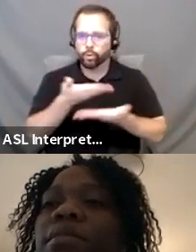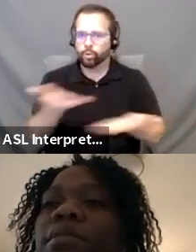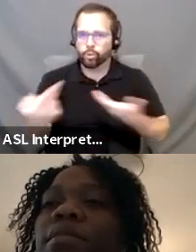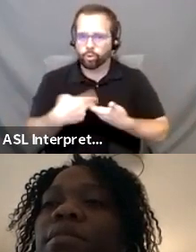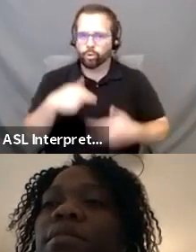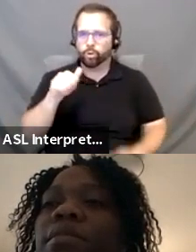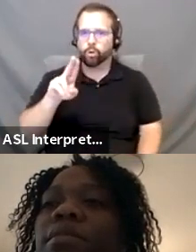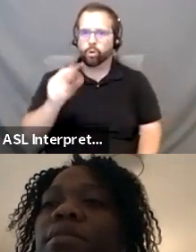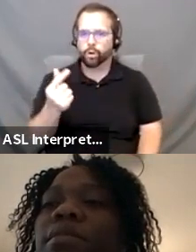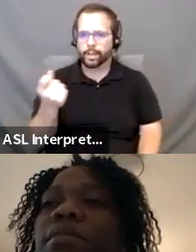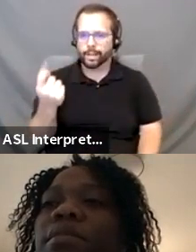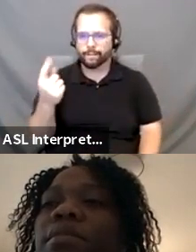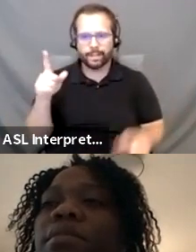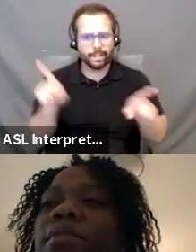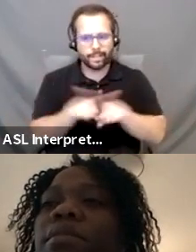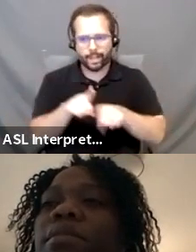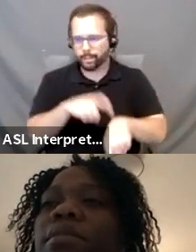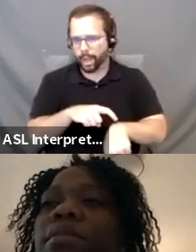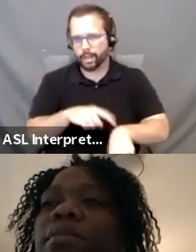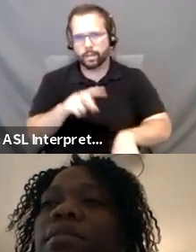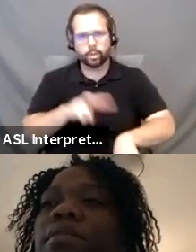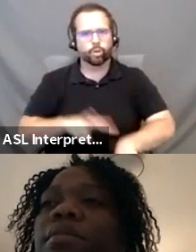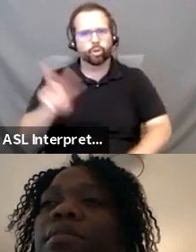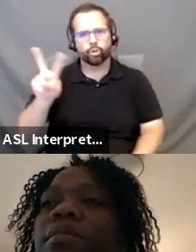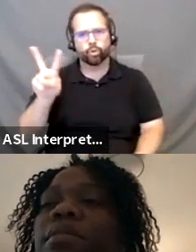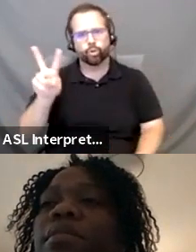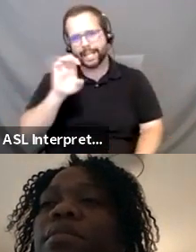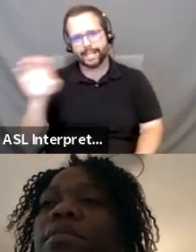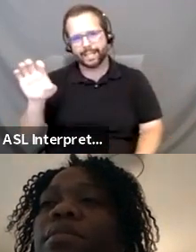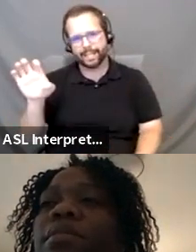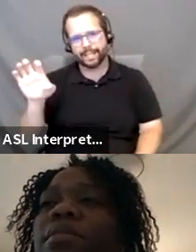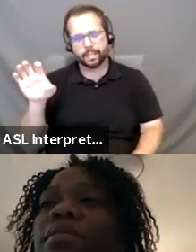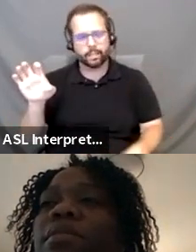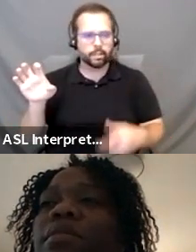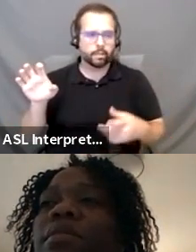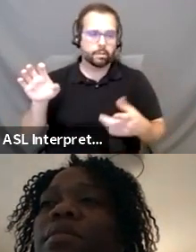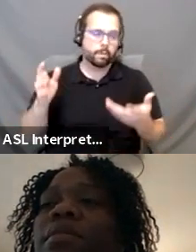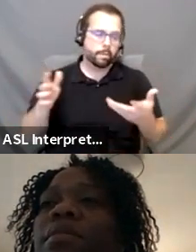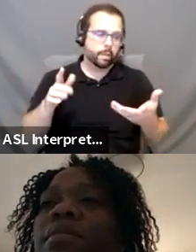same time, 2 o'clock Eastern. That's 1, 12, or 11, depending on where you're at.